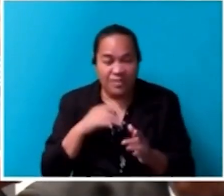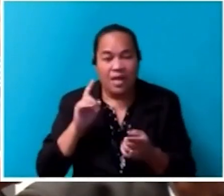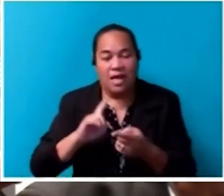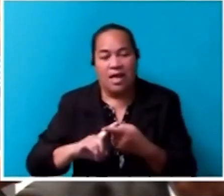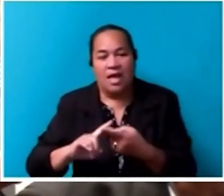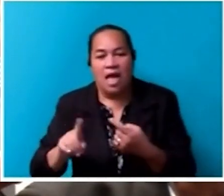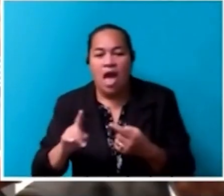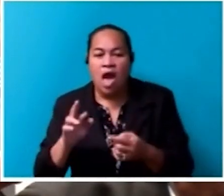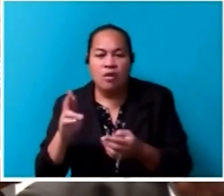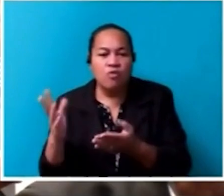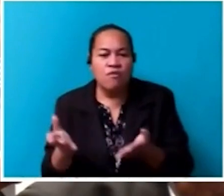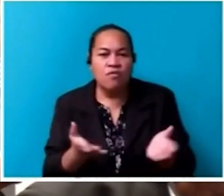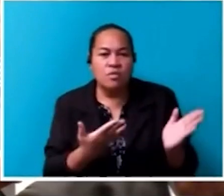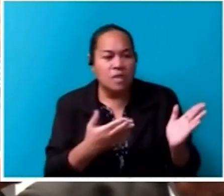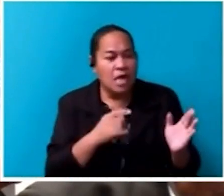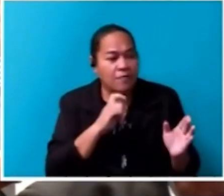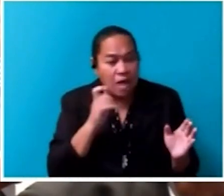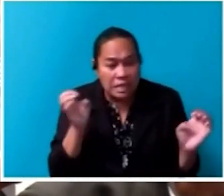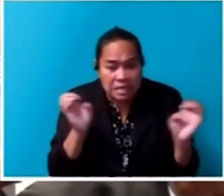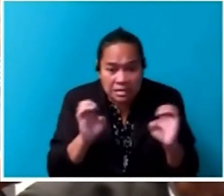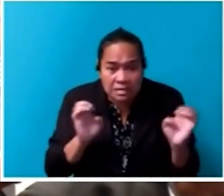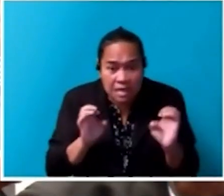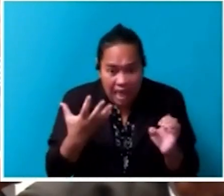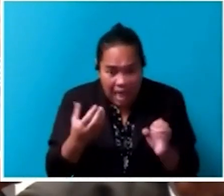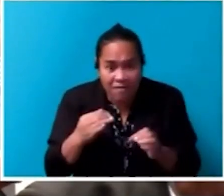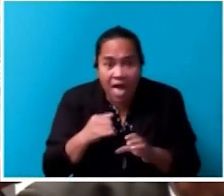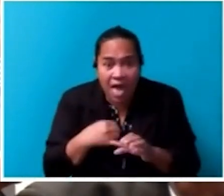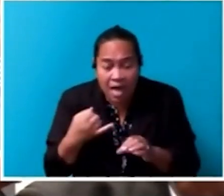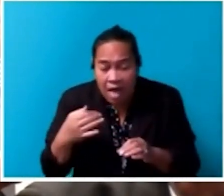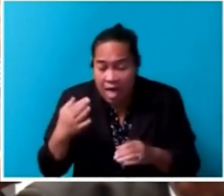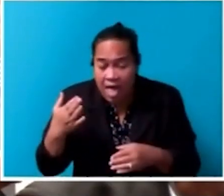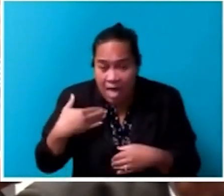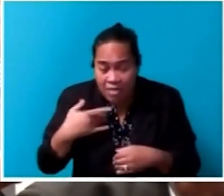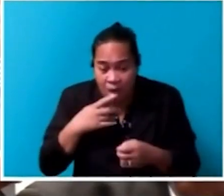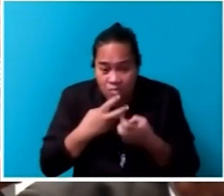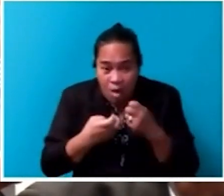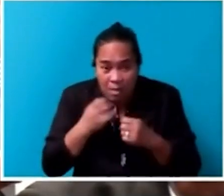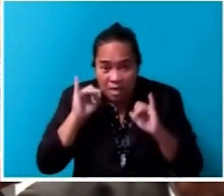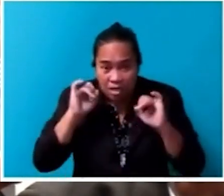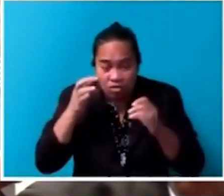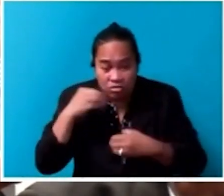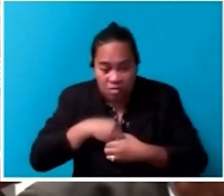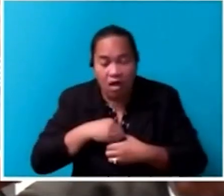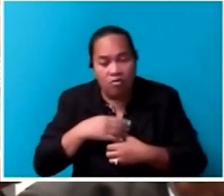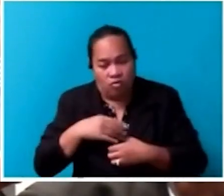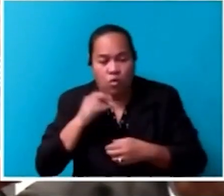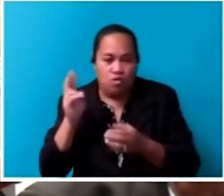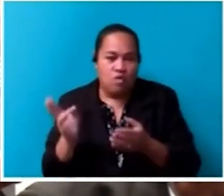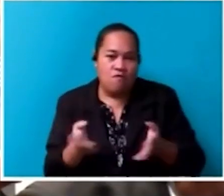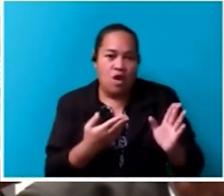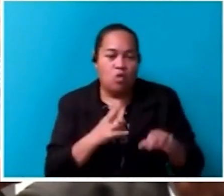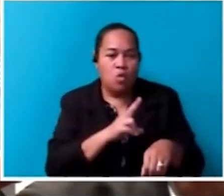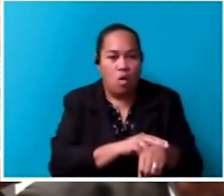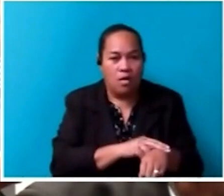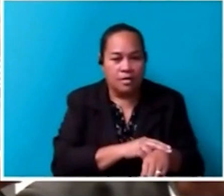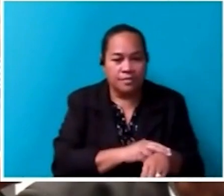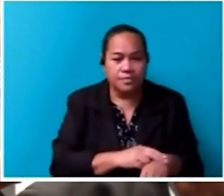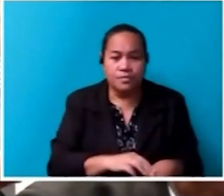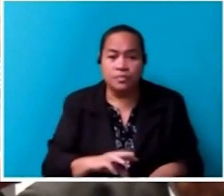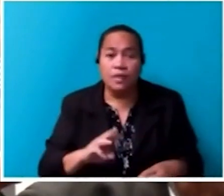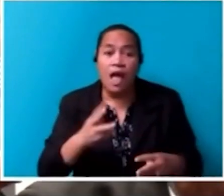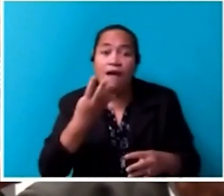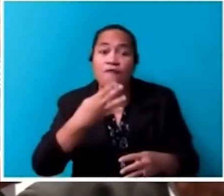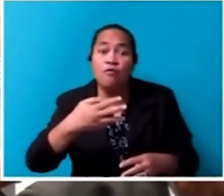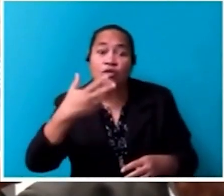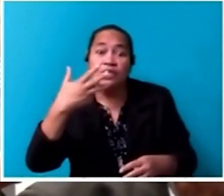were made for those needing urgent medical attention. Third, education and skill pathways. 49